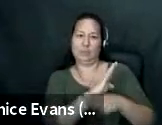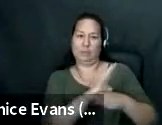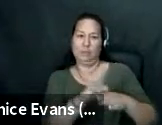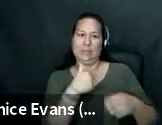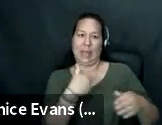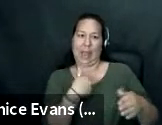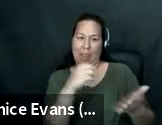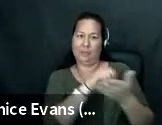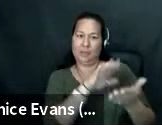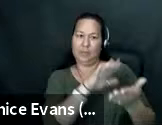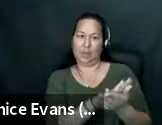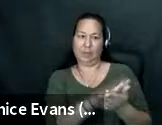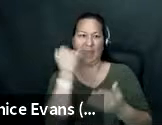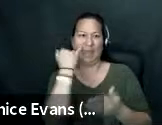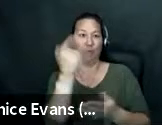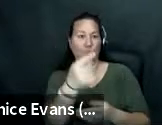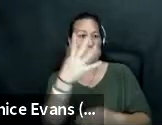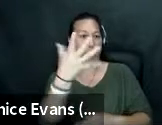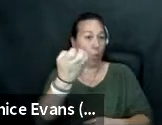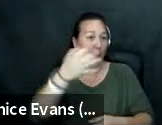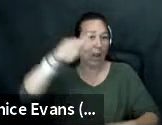Right.